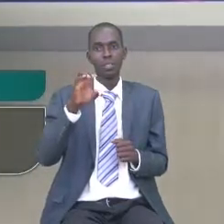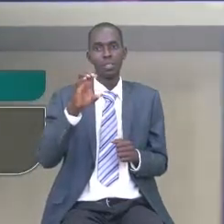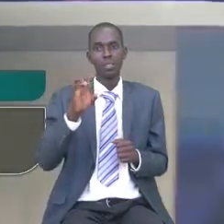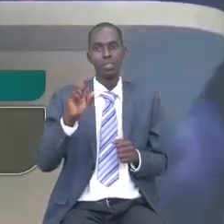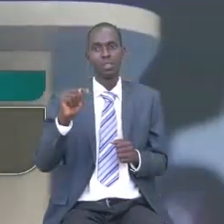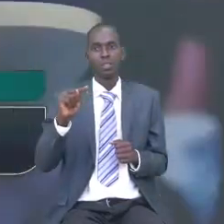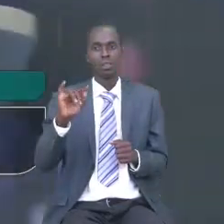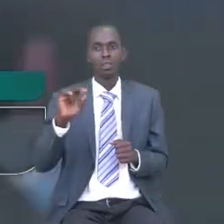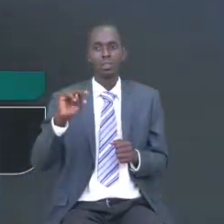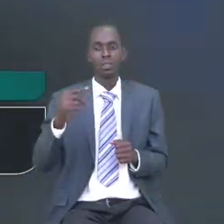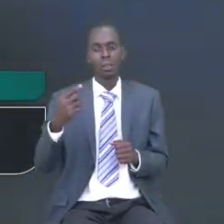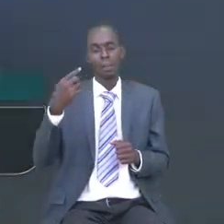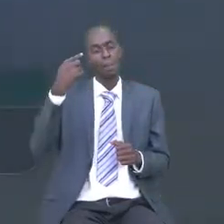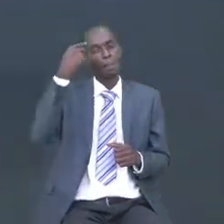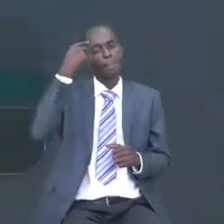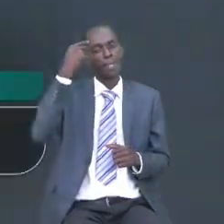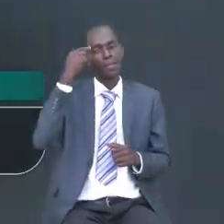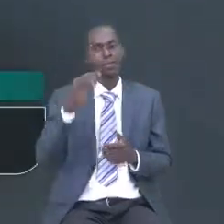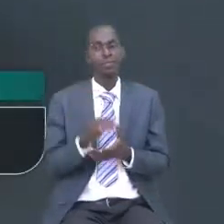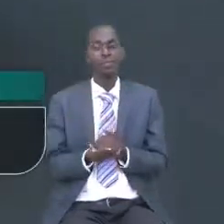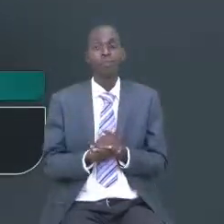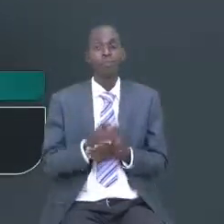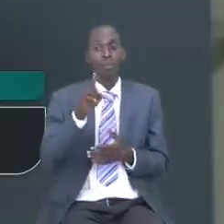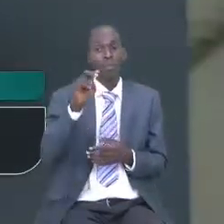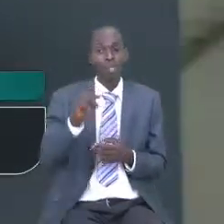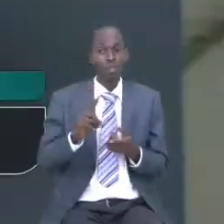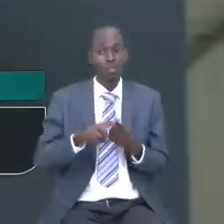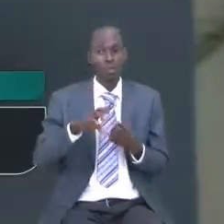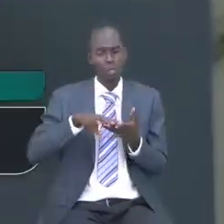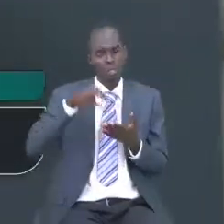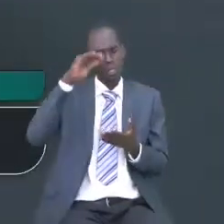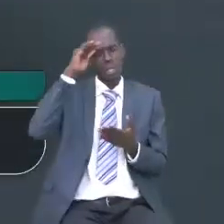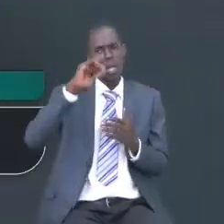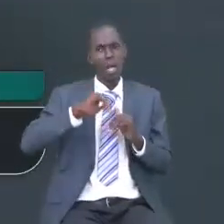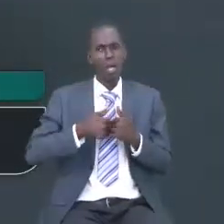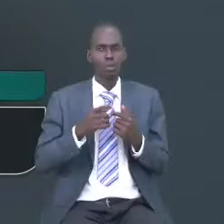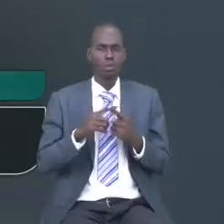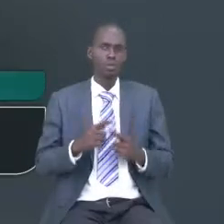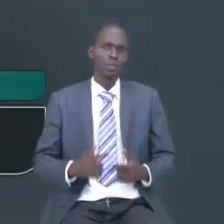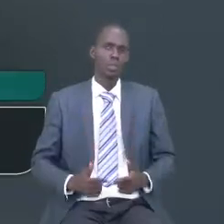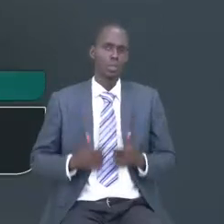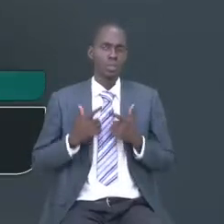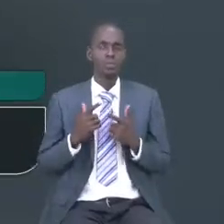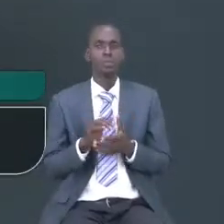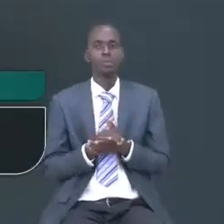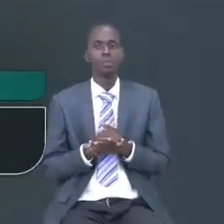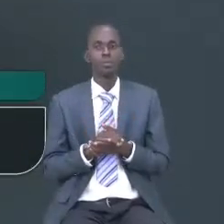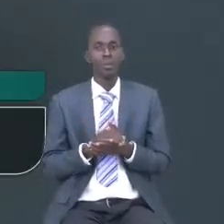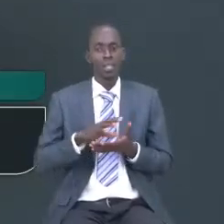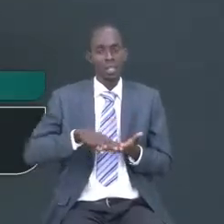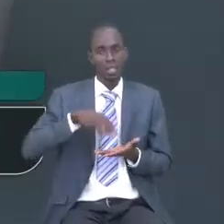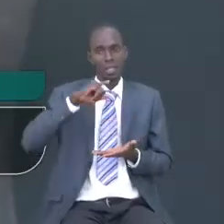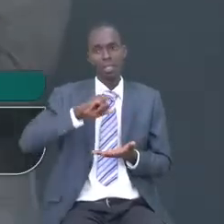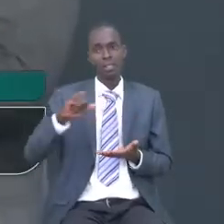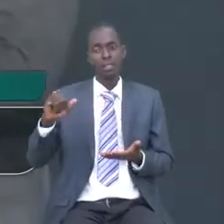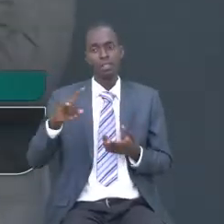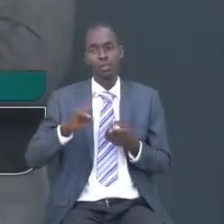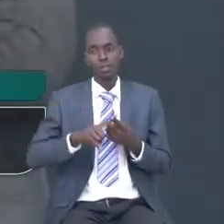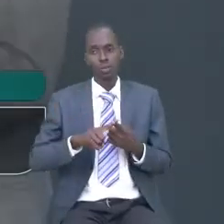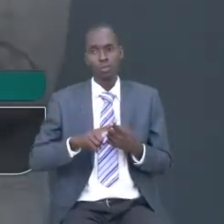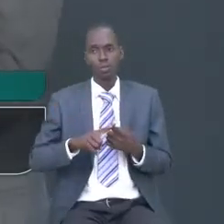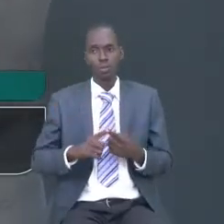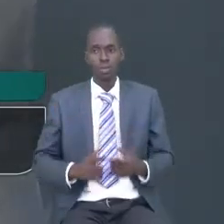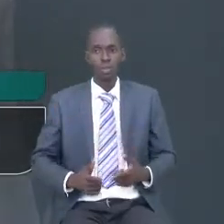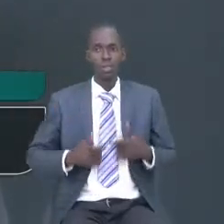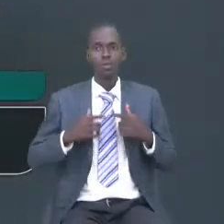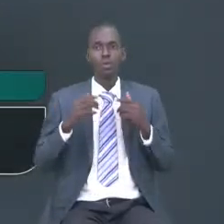live. You need to learn how to live. Learning to live with